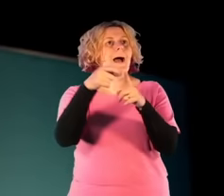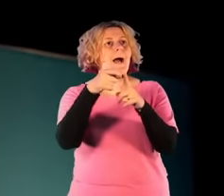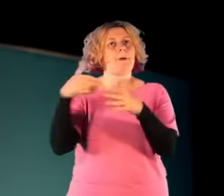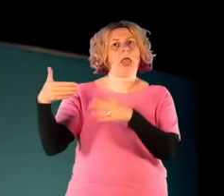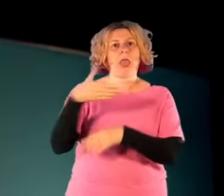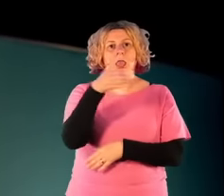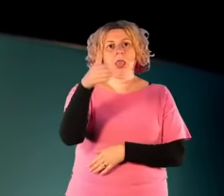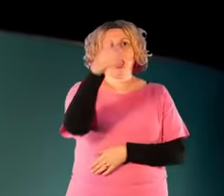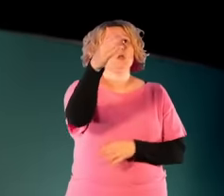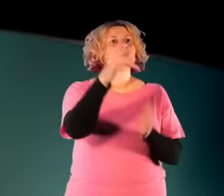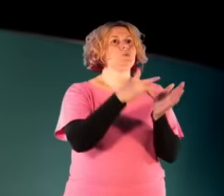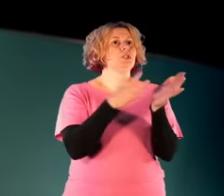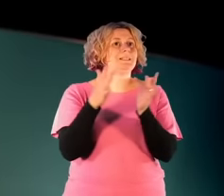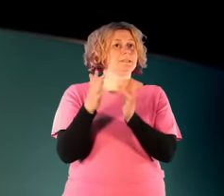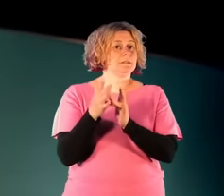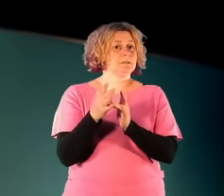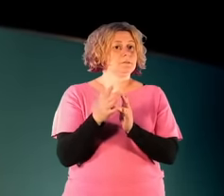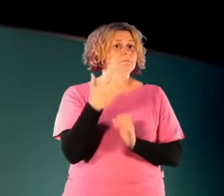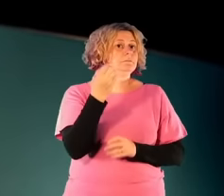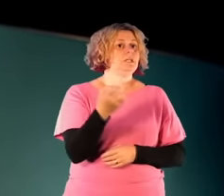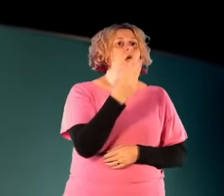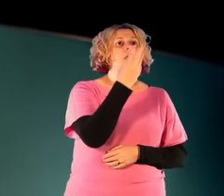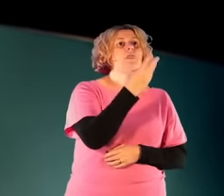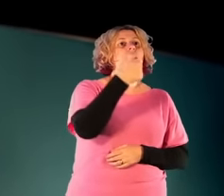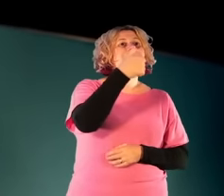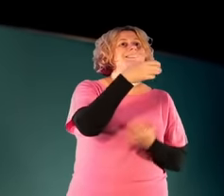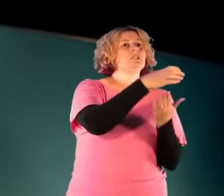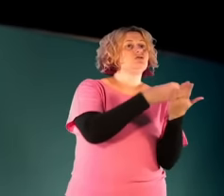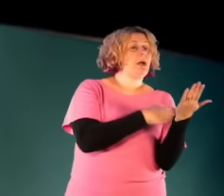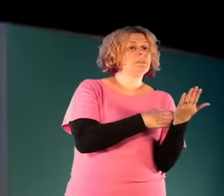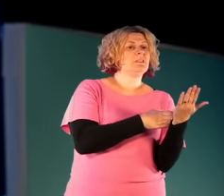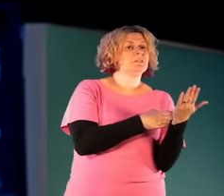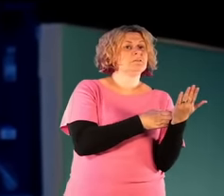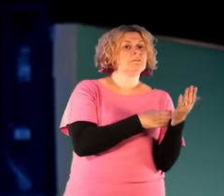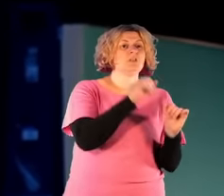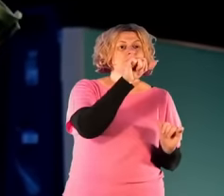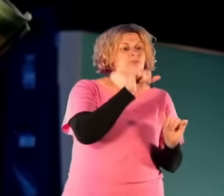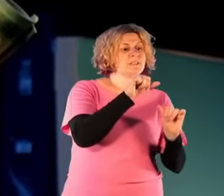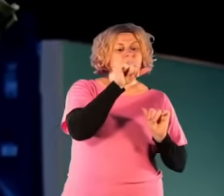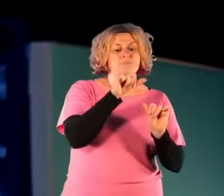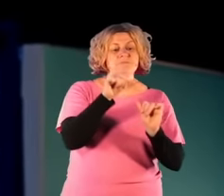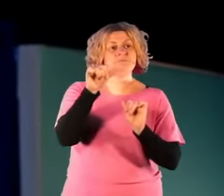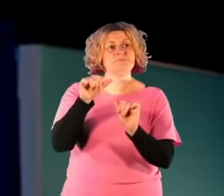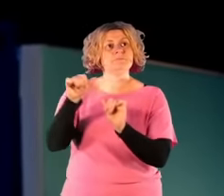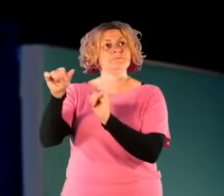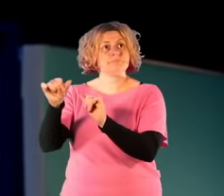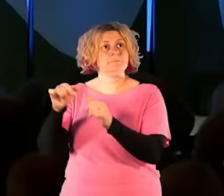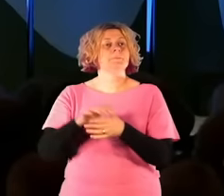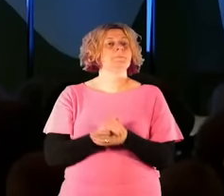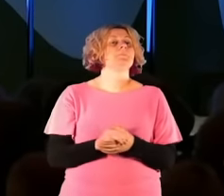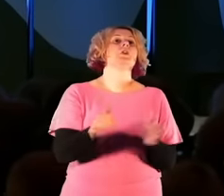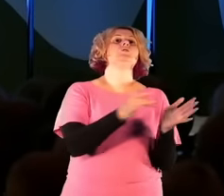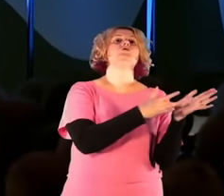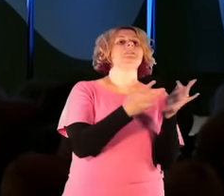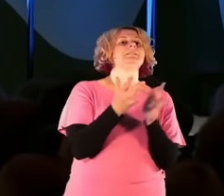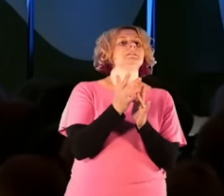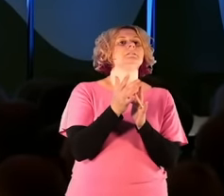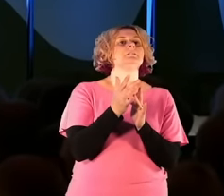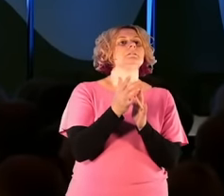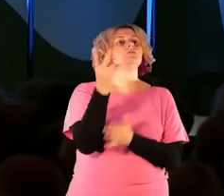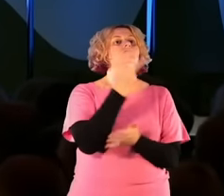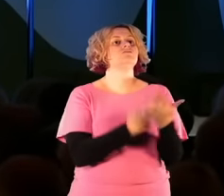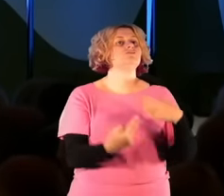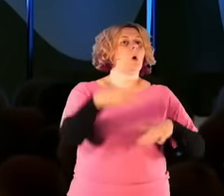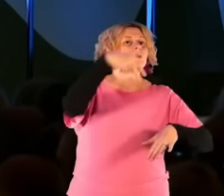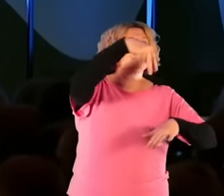book, 36 chapters that are just 3 or 4 pages long. And when Jesus rose from the dead, he had a conversation with a couple